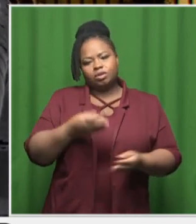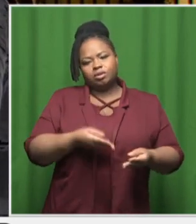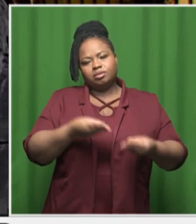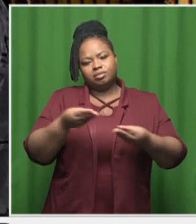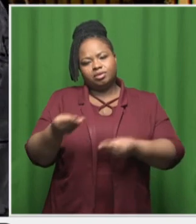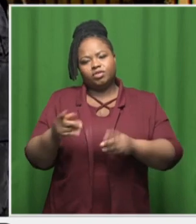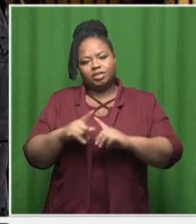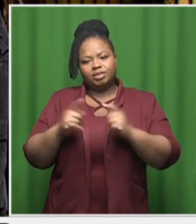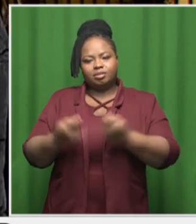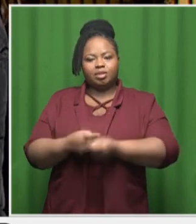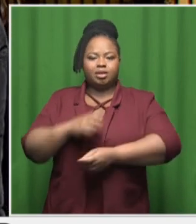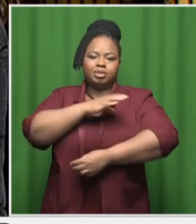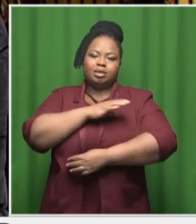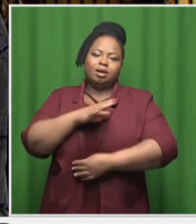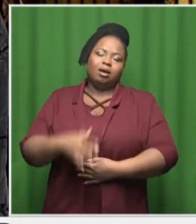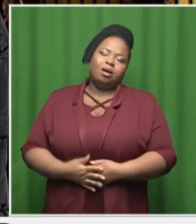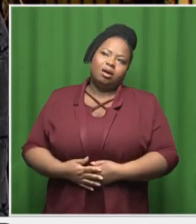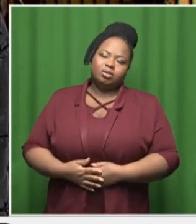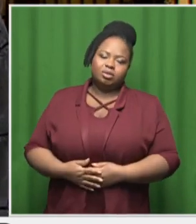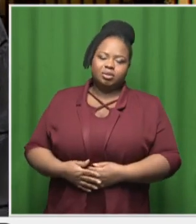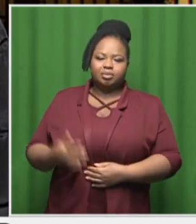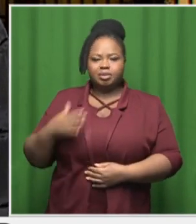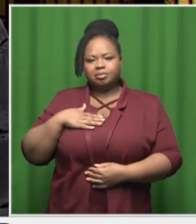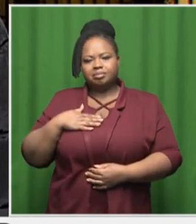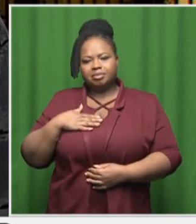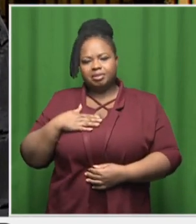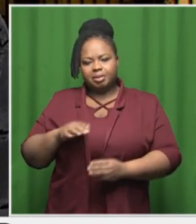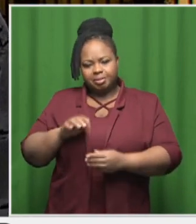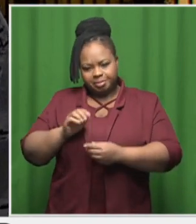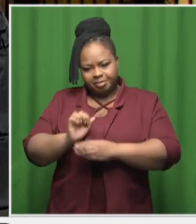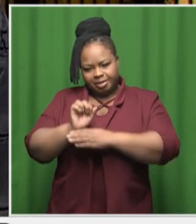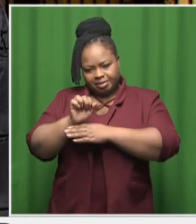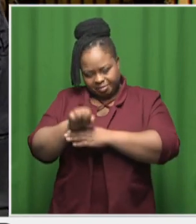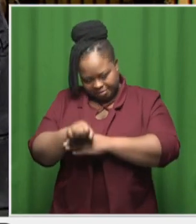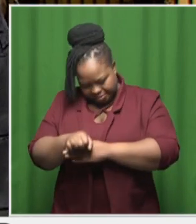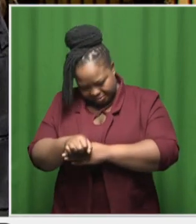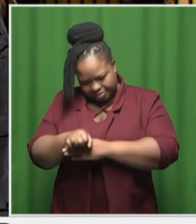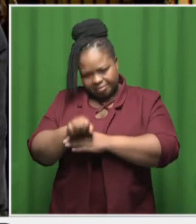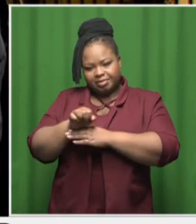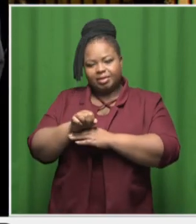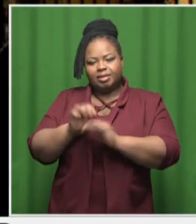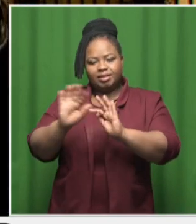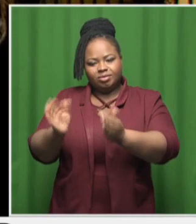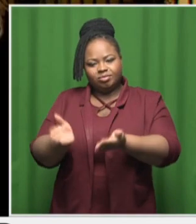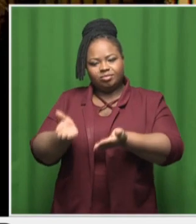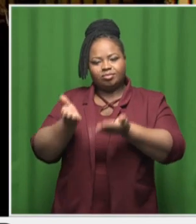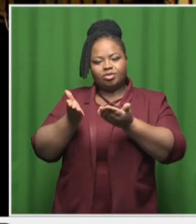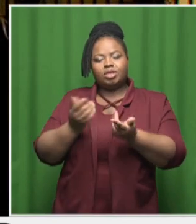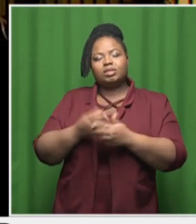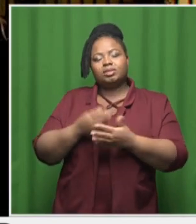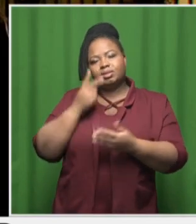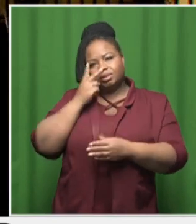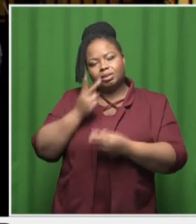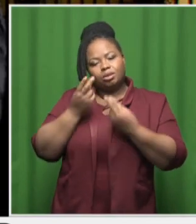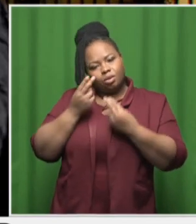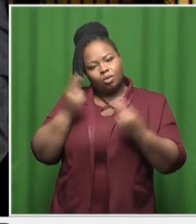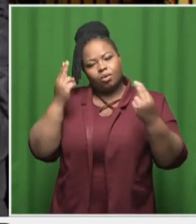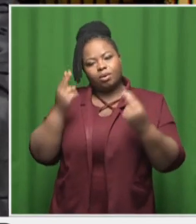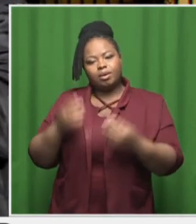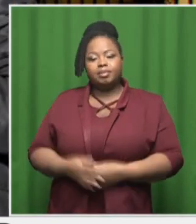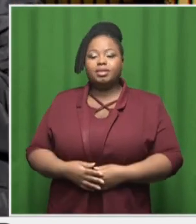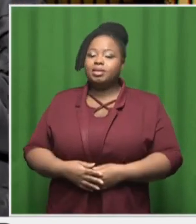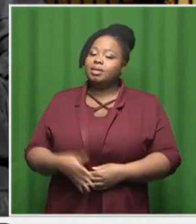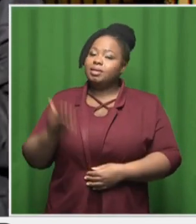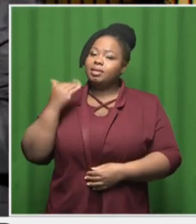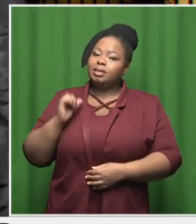over to the team captain, and she sort of almost took a bow or took a knee and took that flag, and you could see the honor in that. And then last night